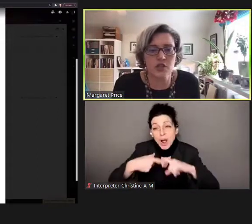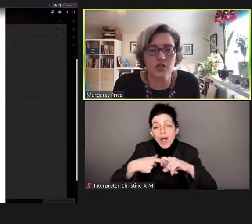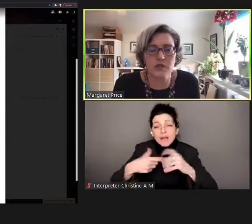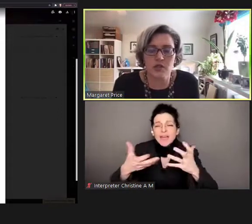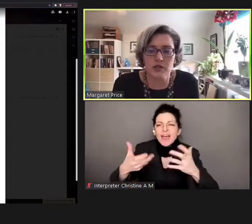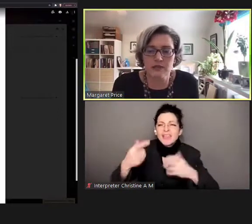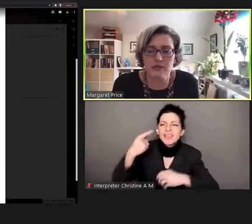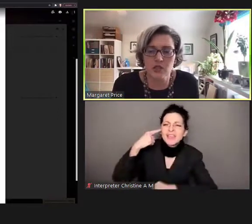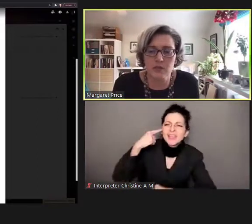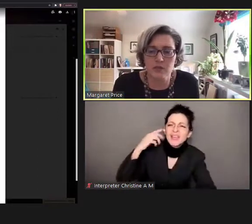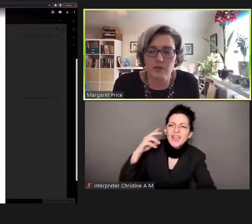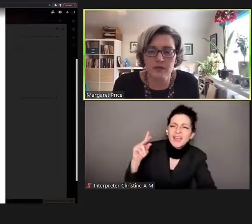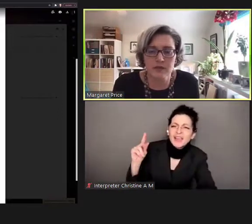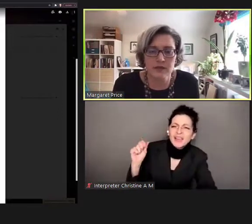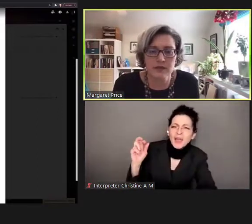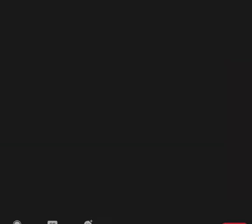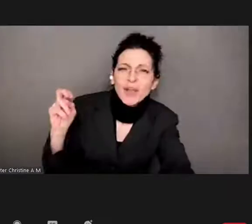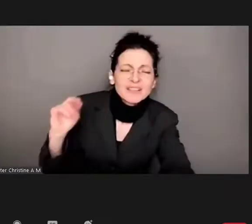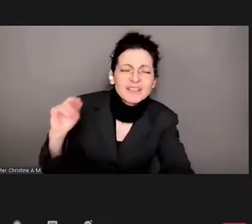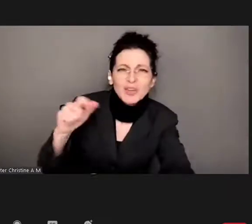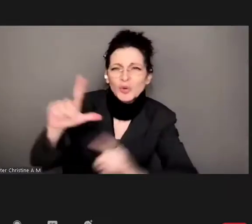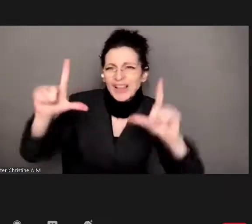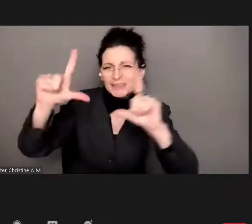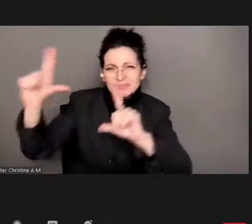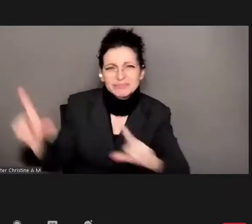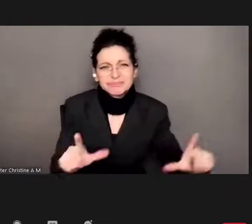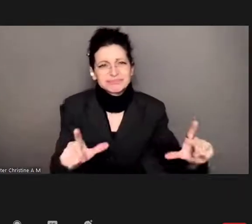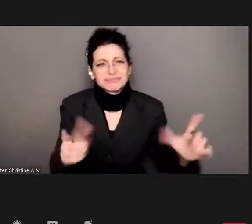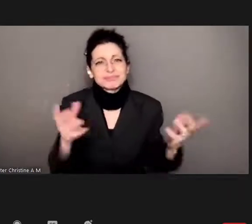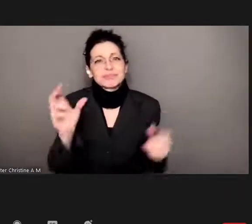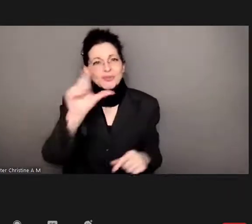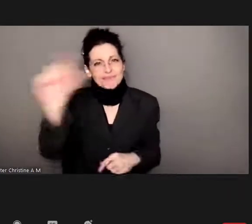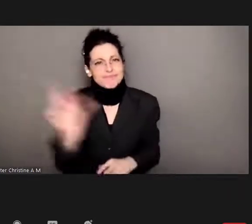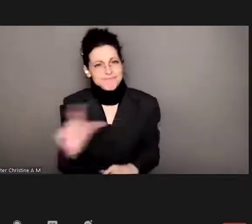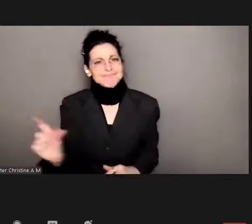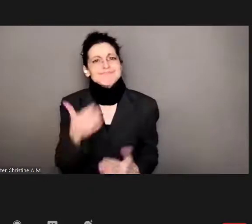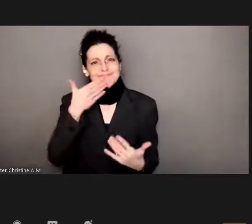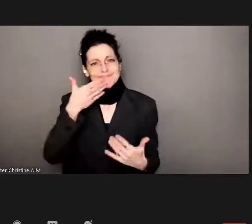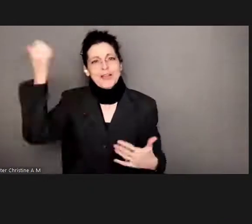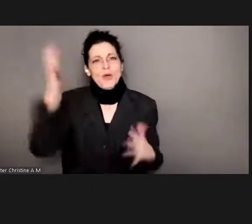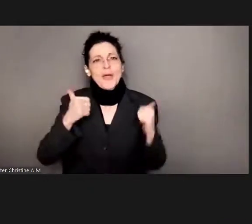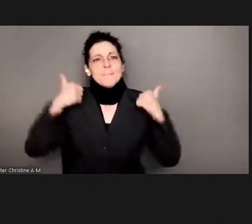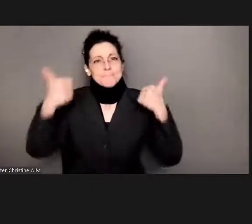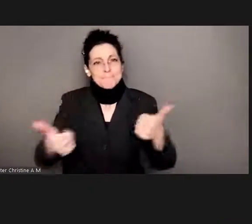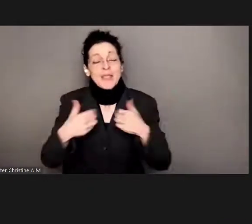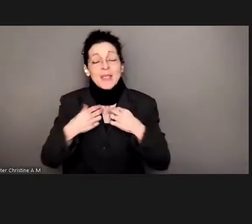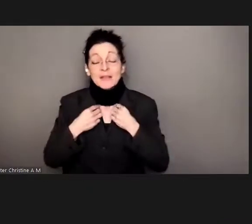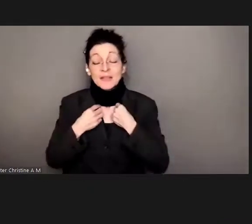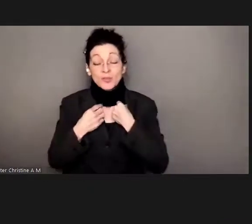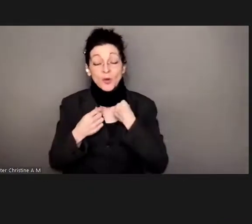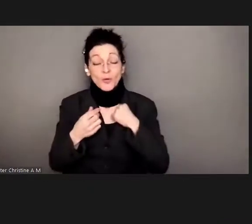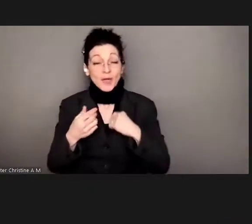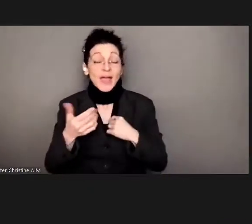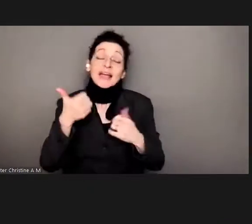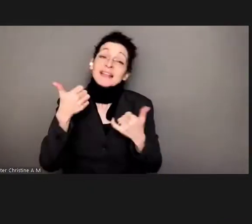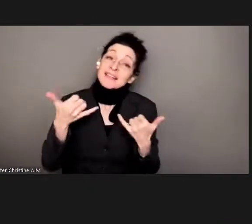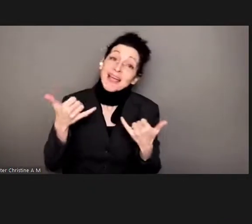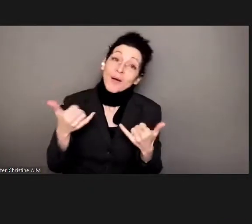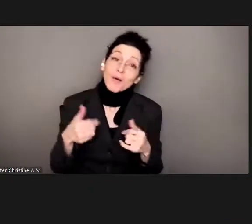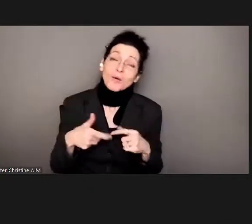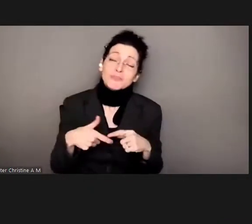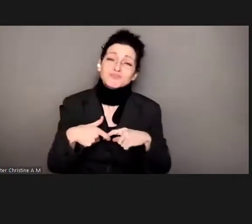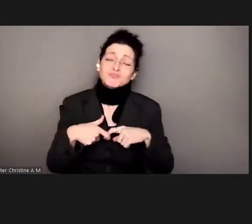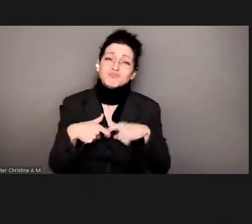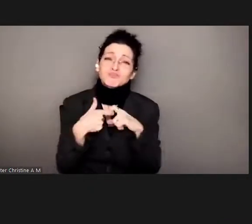you unshare the screen for just one moment? Thank you. I'd like to pause here and